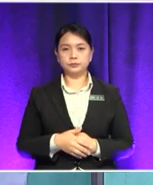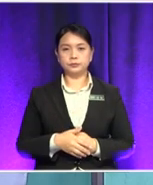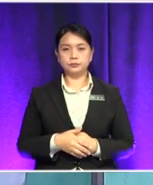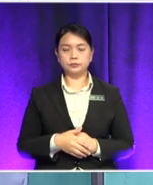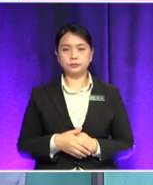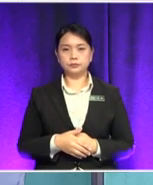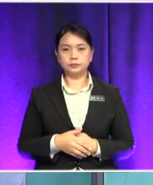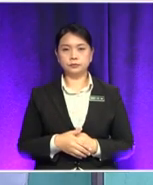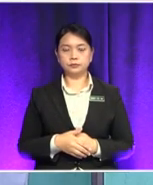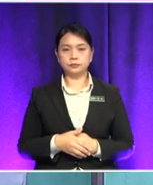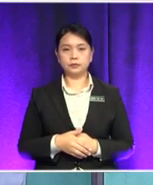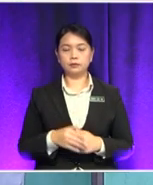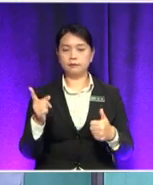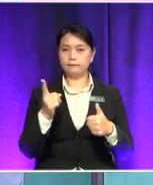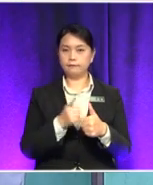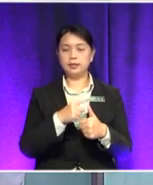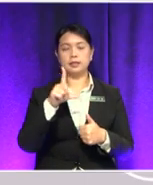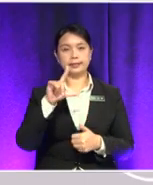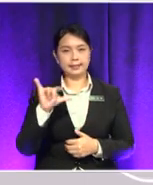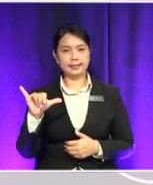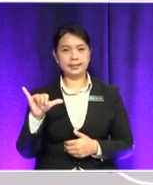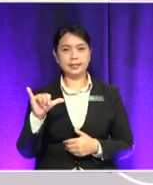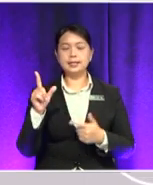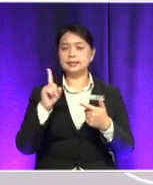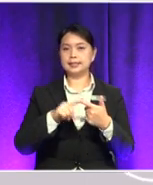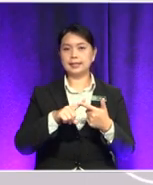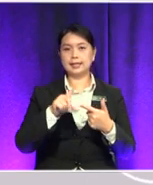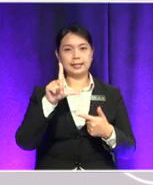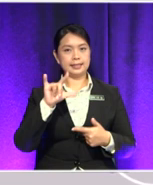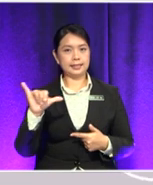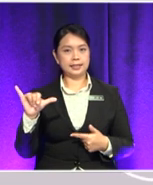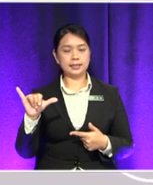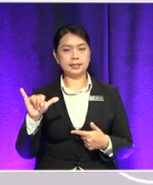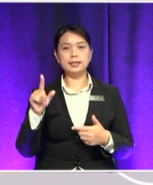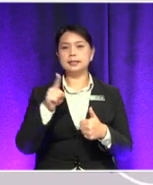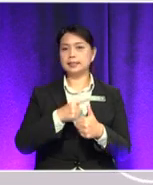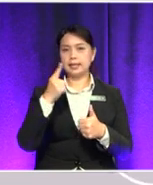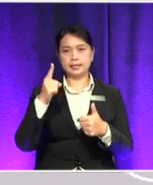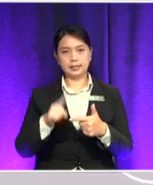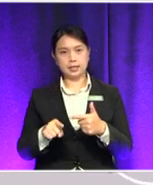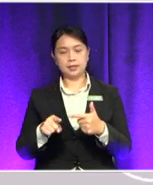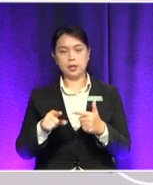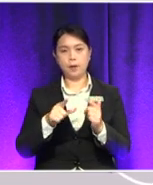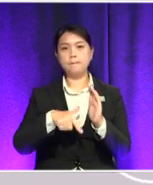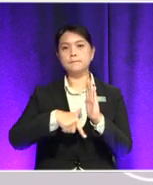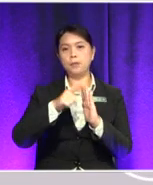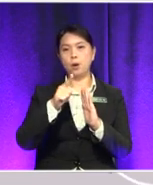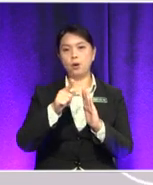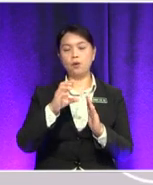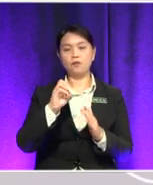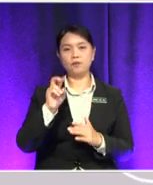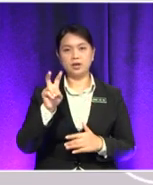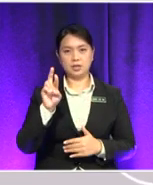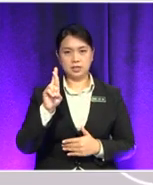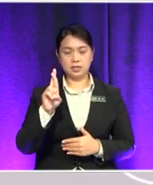Firstly, secondly, next, then, moreover, all these we call as sequence